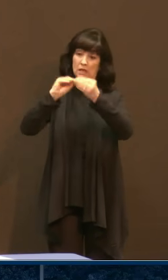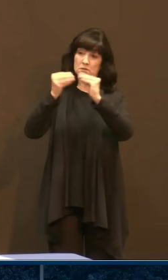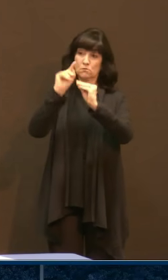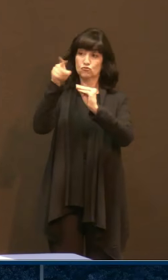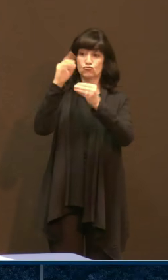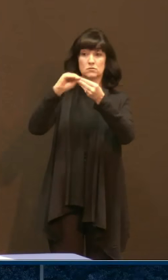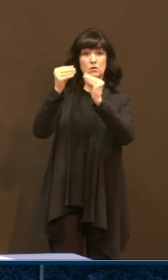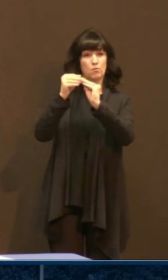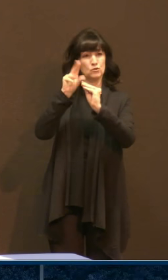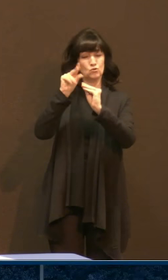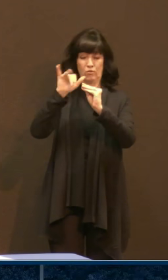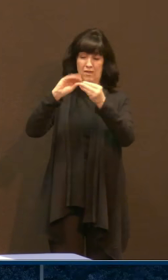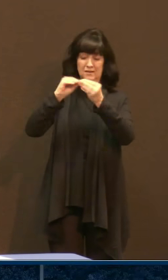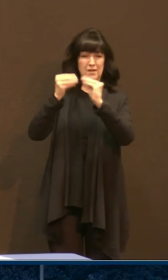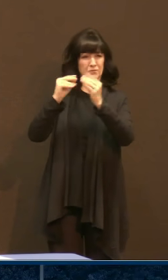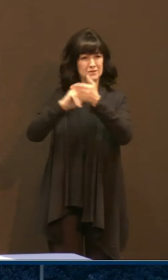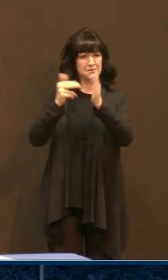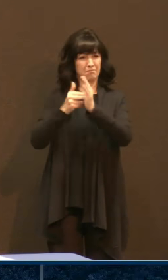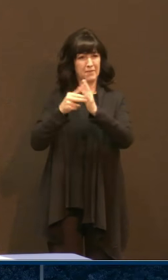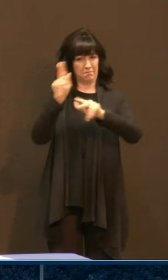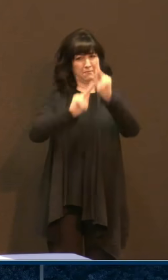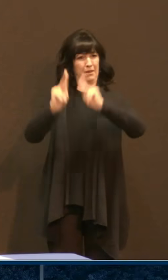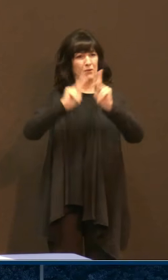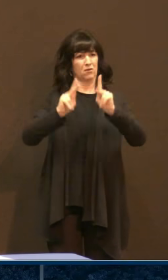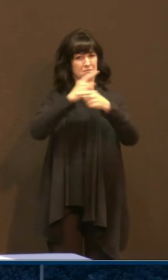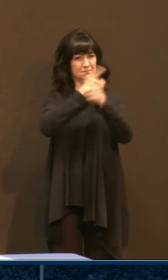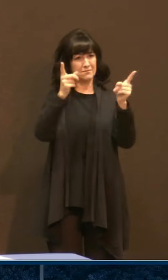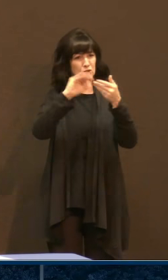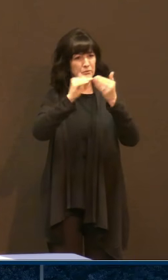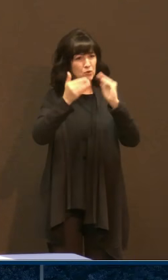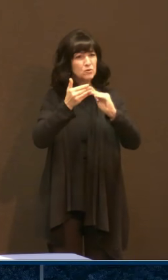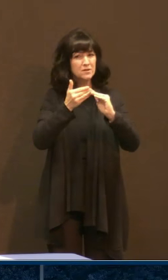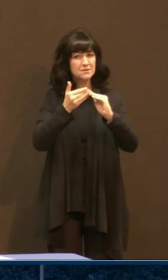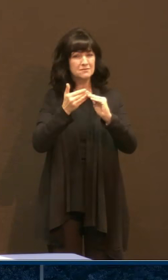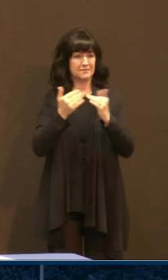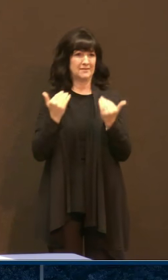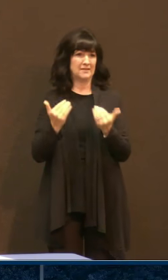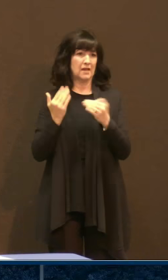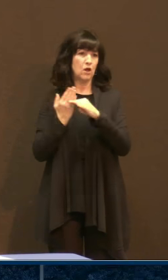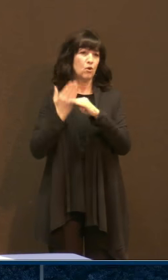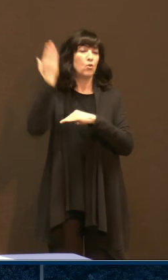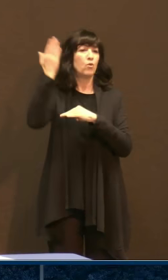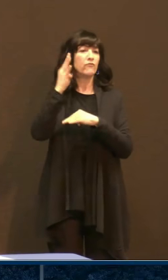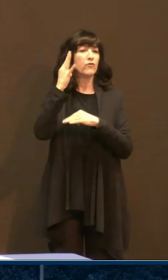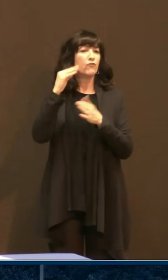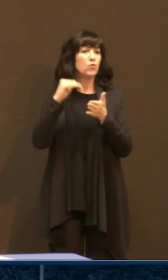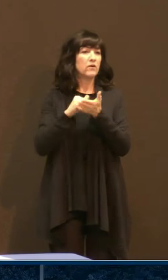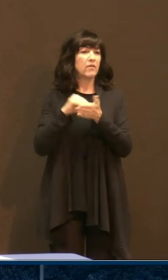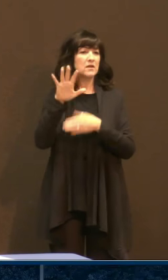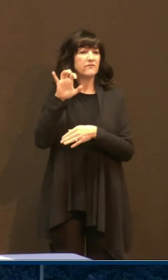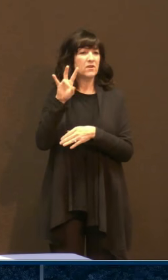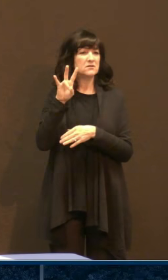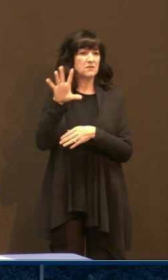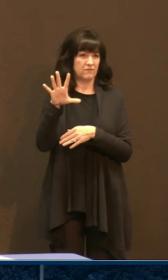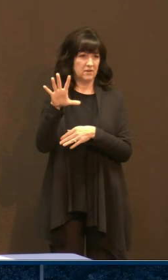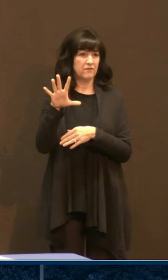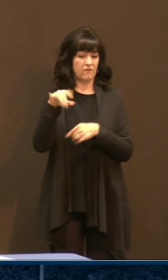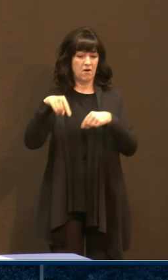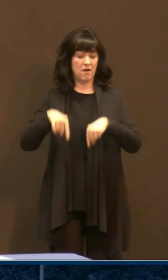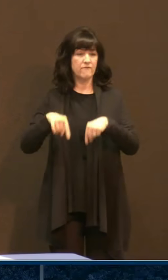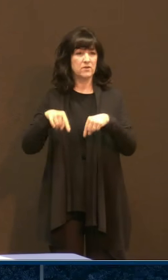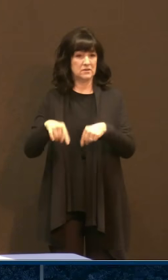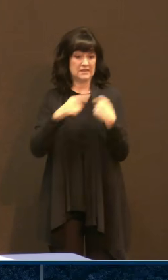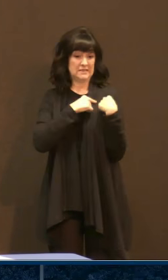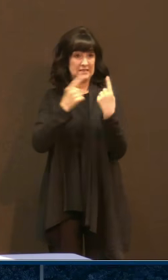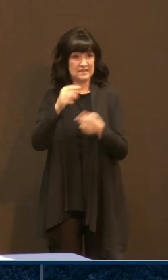now over 4,500 positive cases statewide since March the 11th. We're now